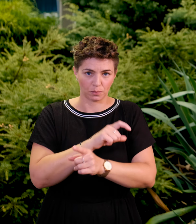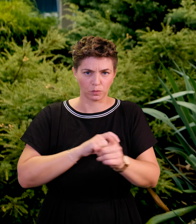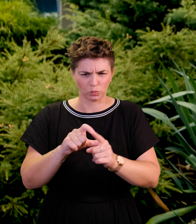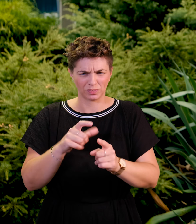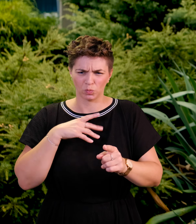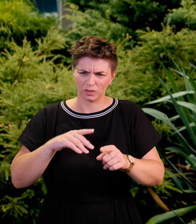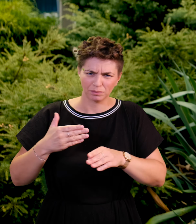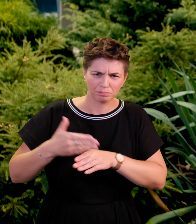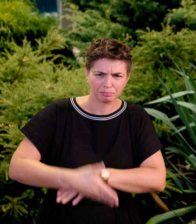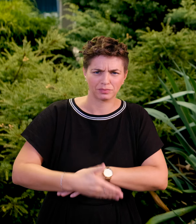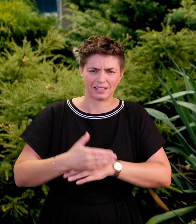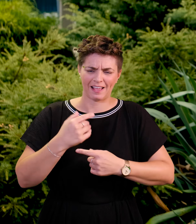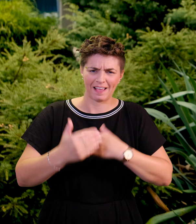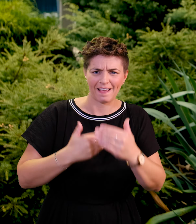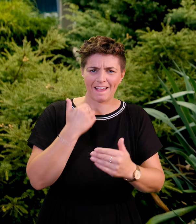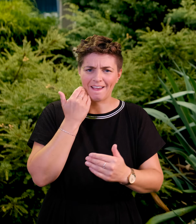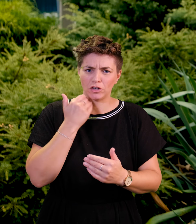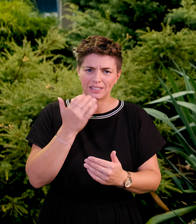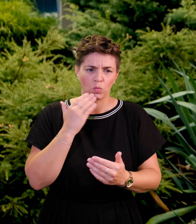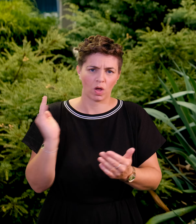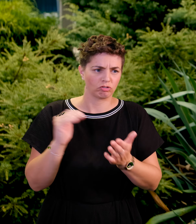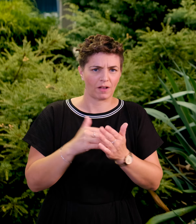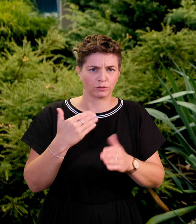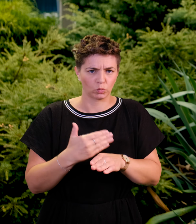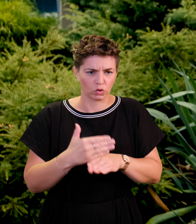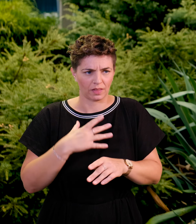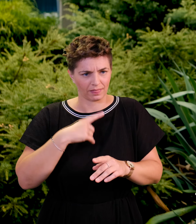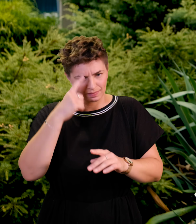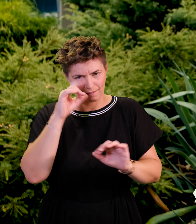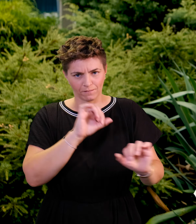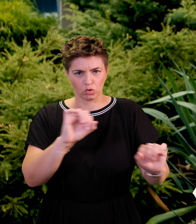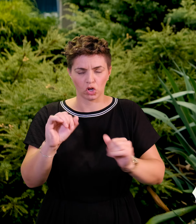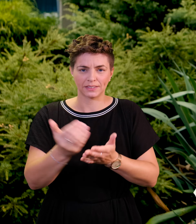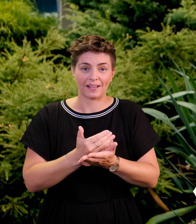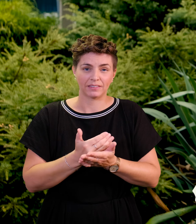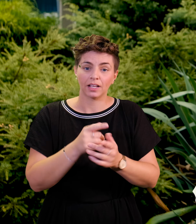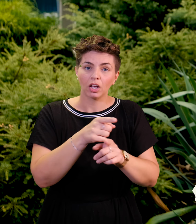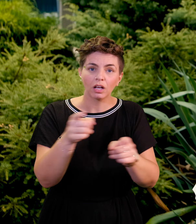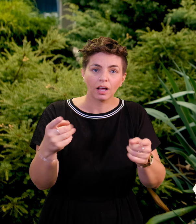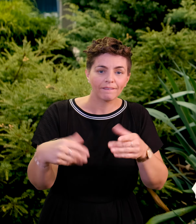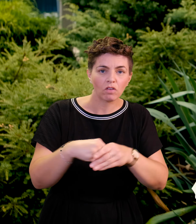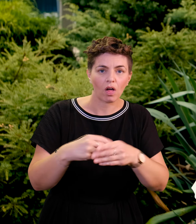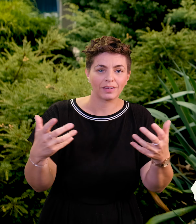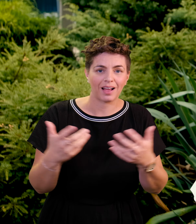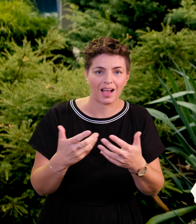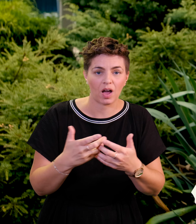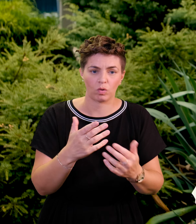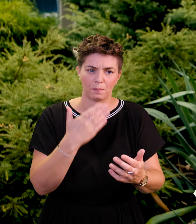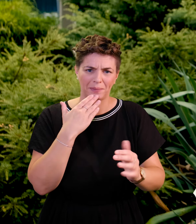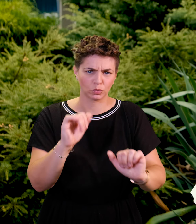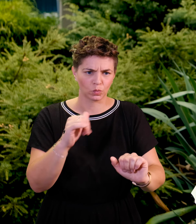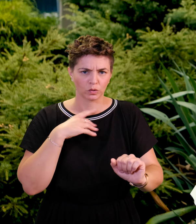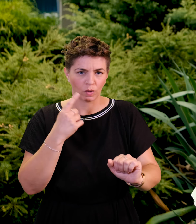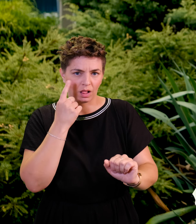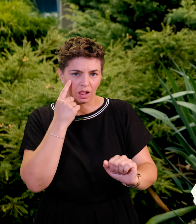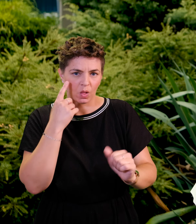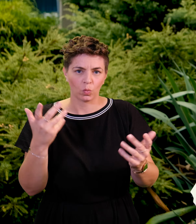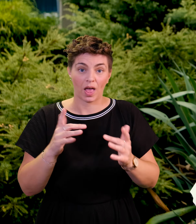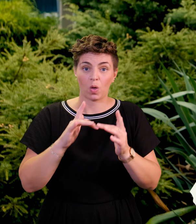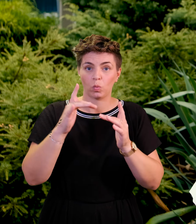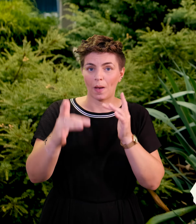we work hard for every single day that we come to work. How can you get involved? Please be curious, visit our